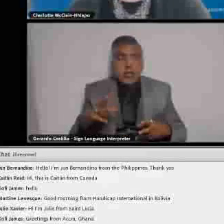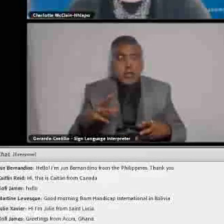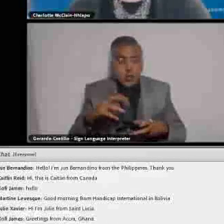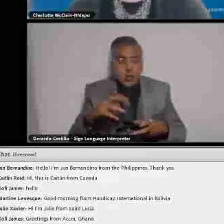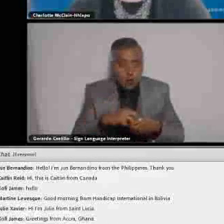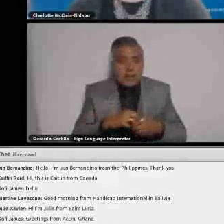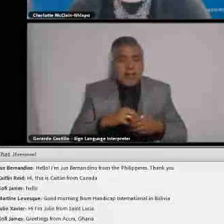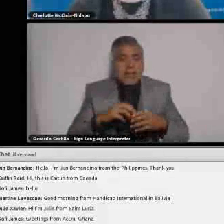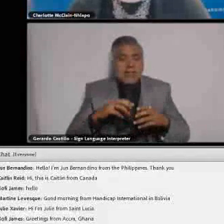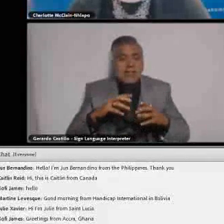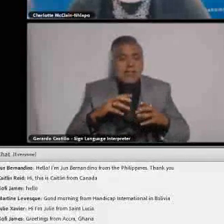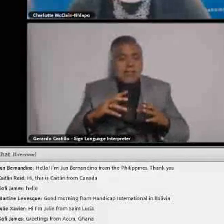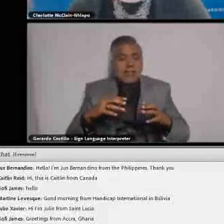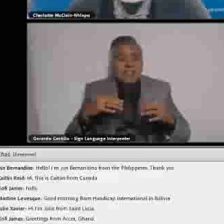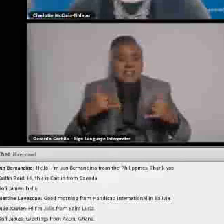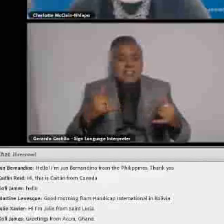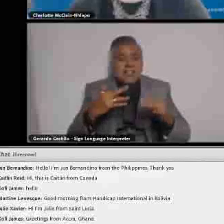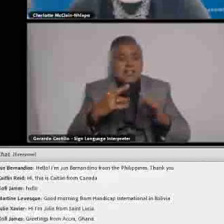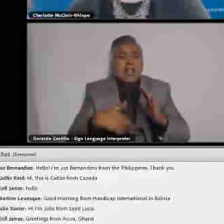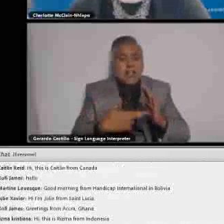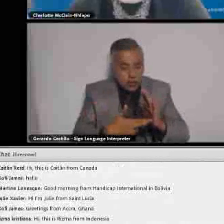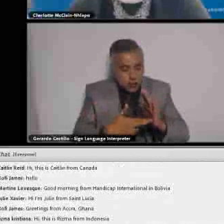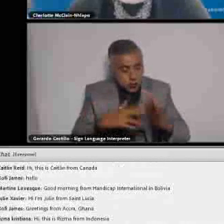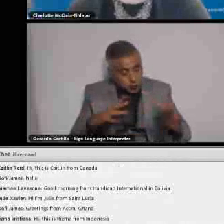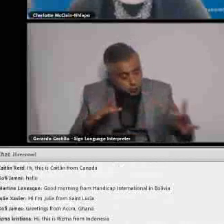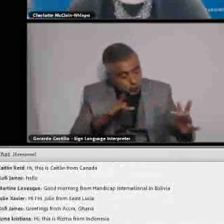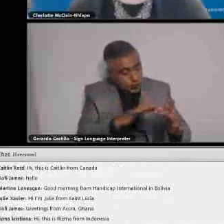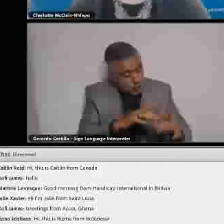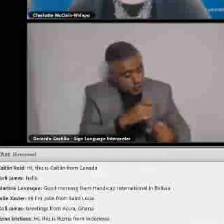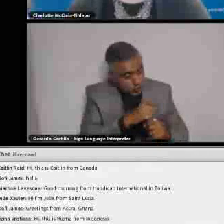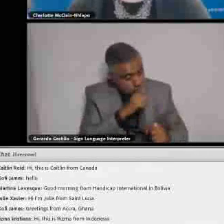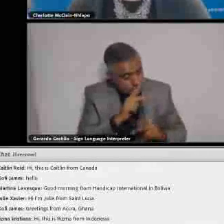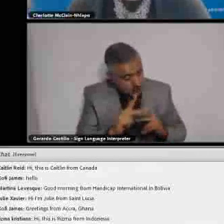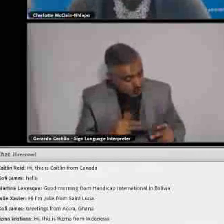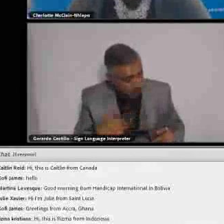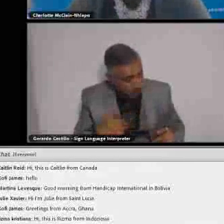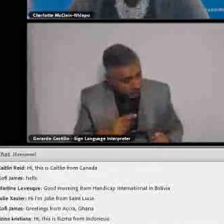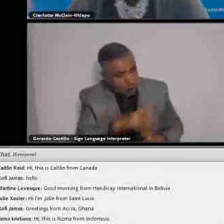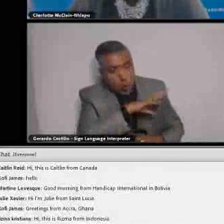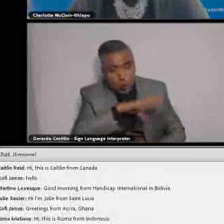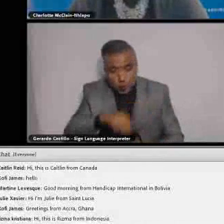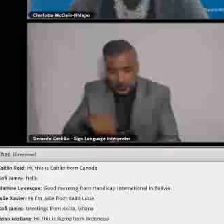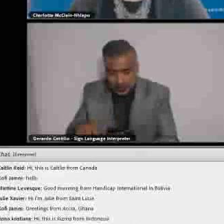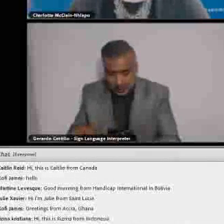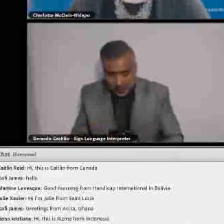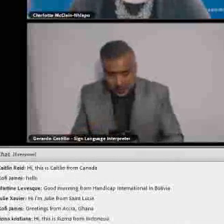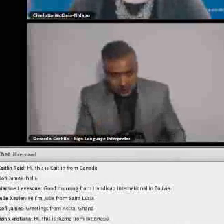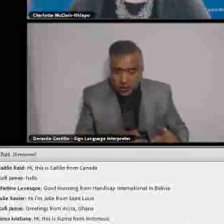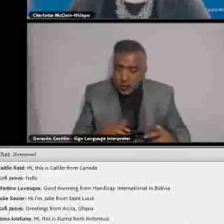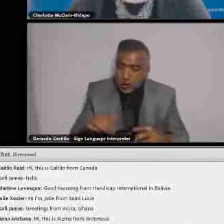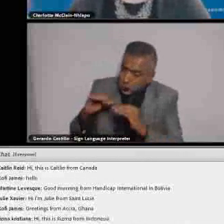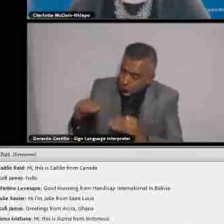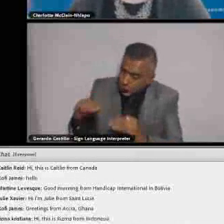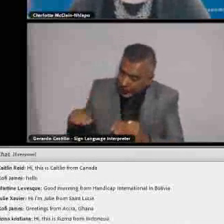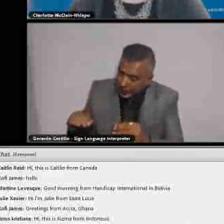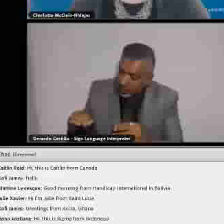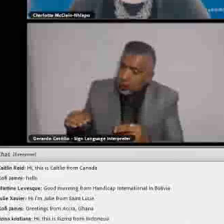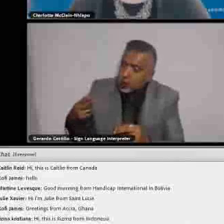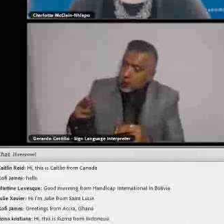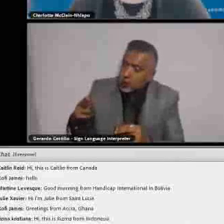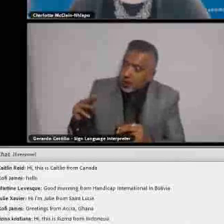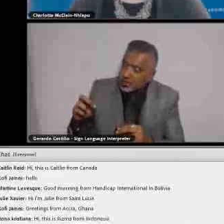to reach out and make sure persons with disabilities were included in those, trained humanitarian workers in sign language so that they